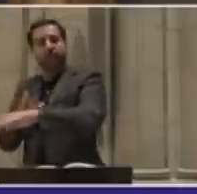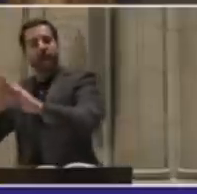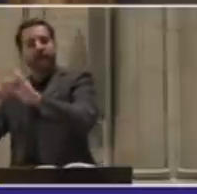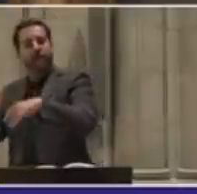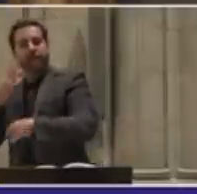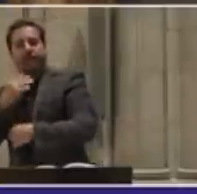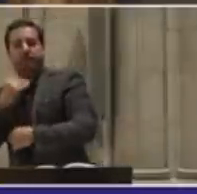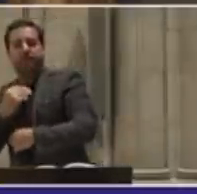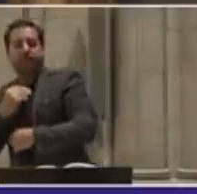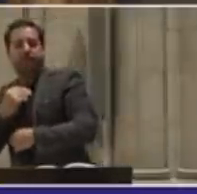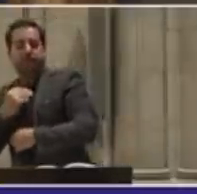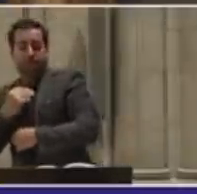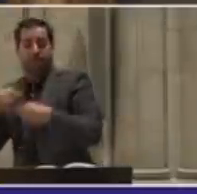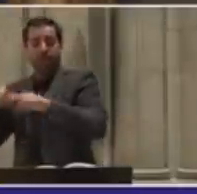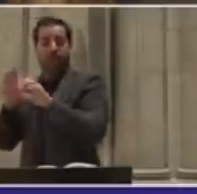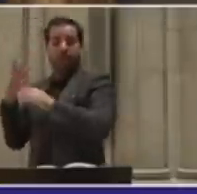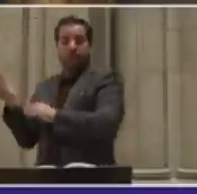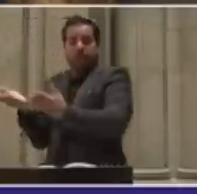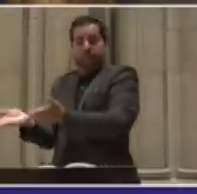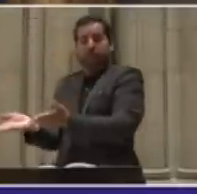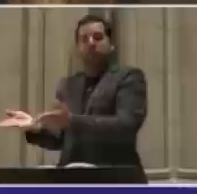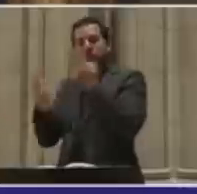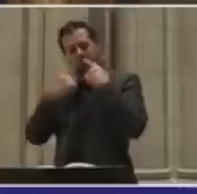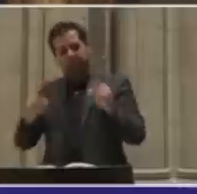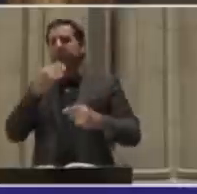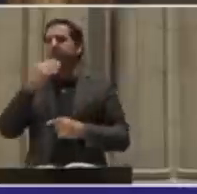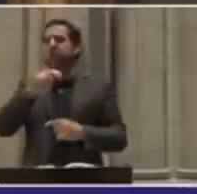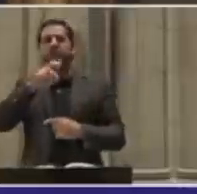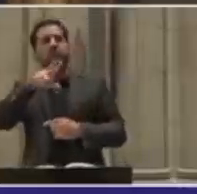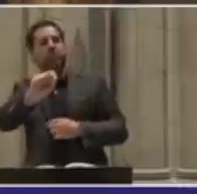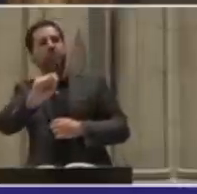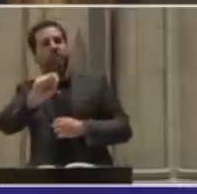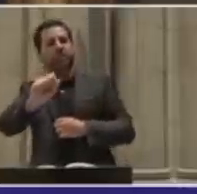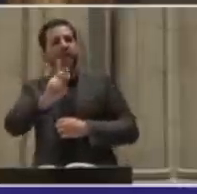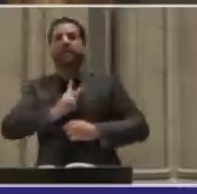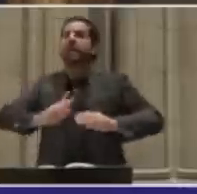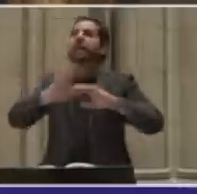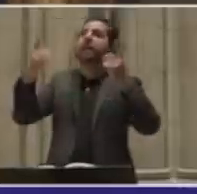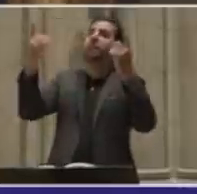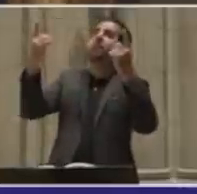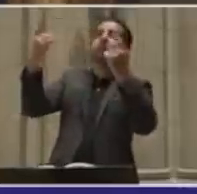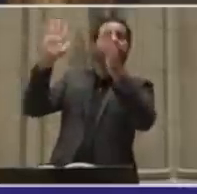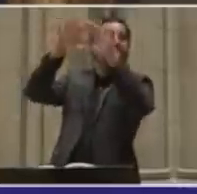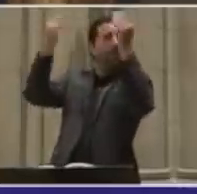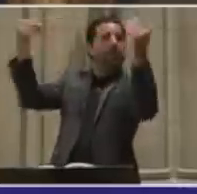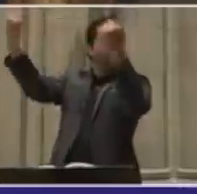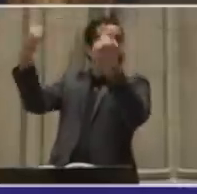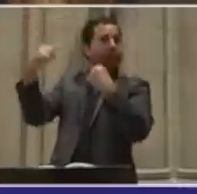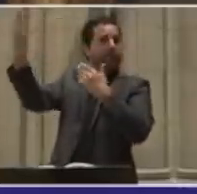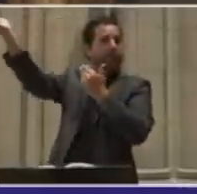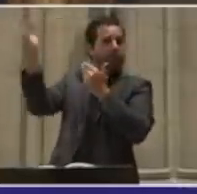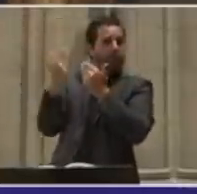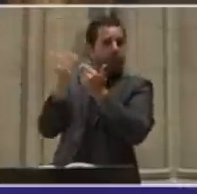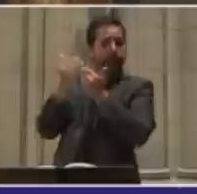Israel. As you go, proclaim the good news: the kingdom of heaven has come near.